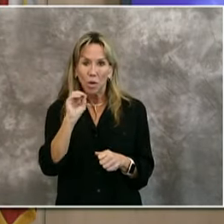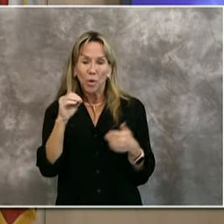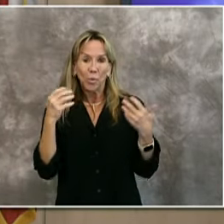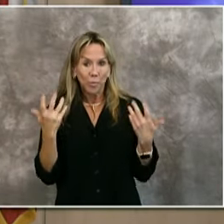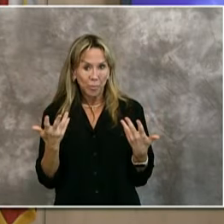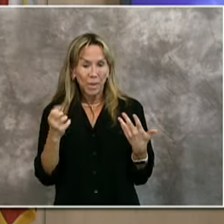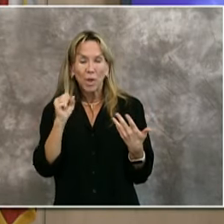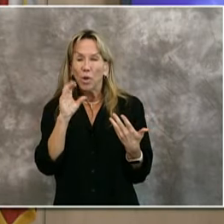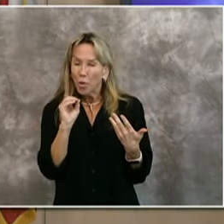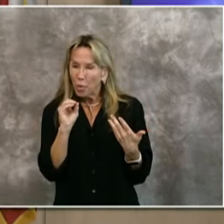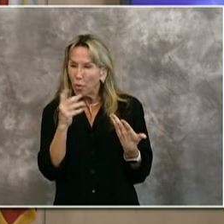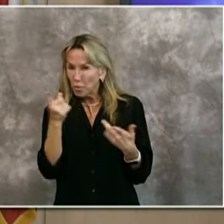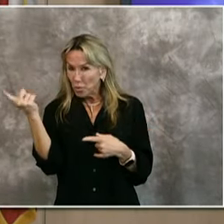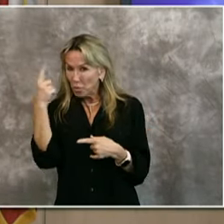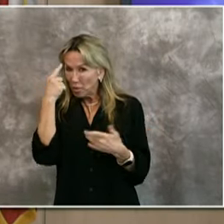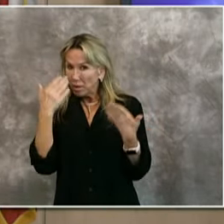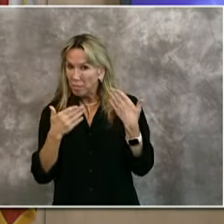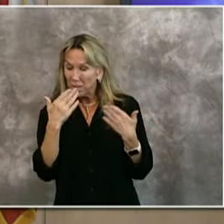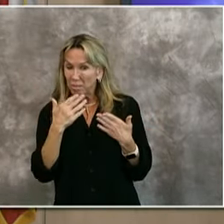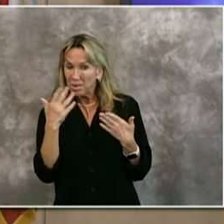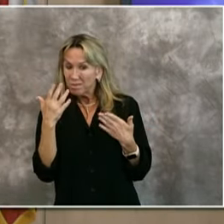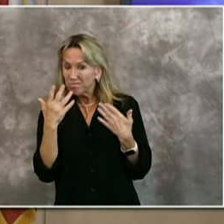start canceling elective procedures?